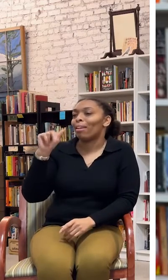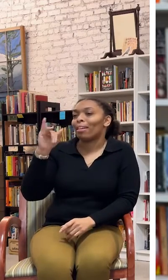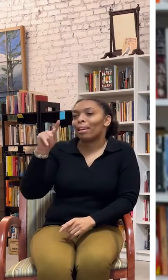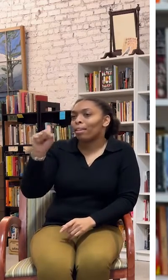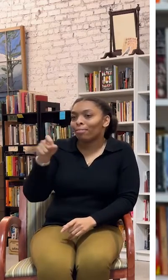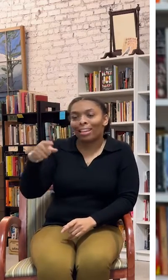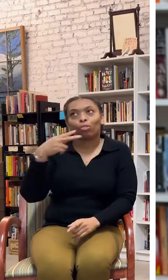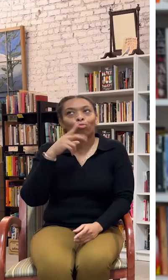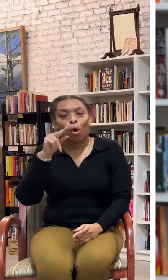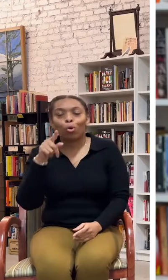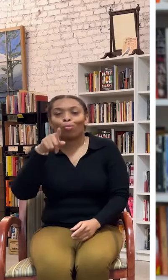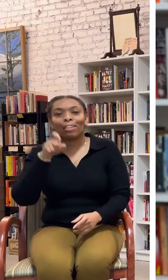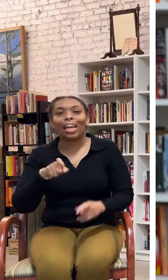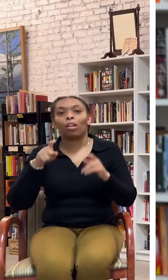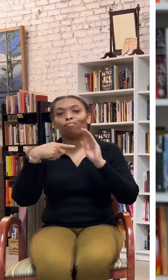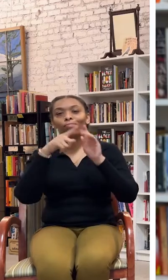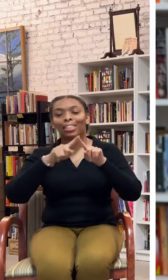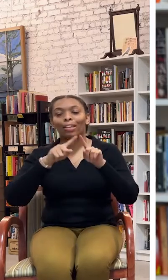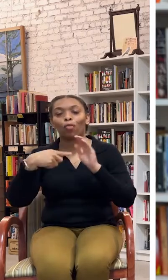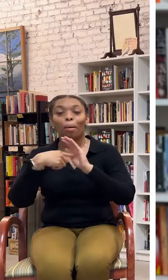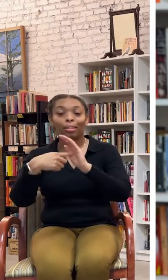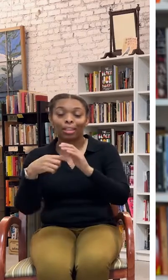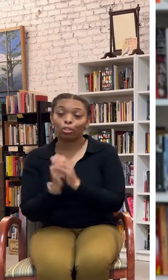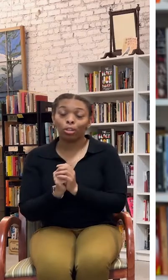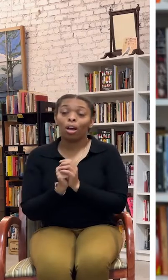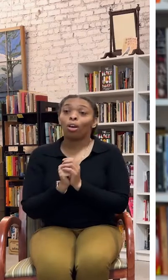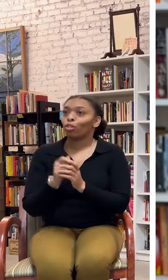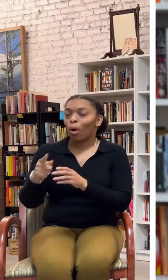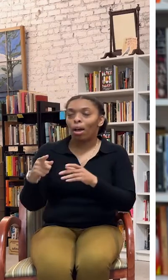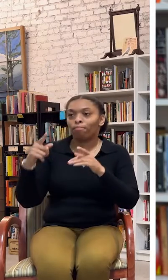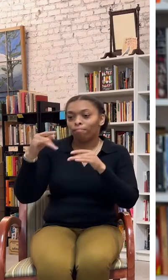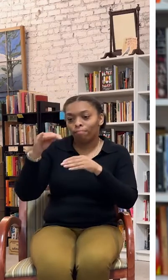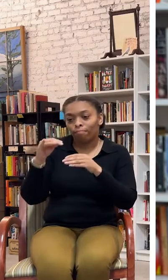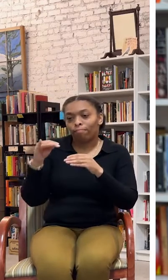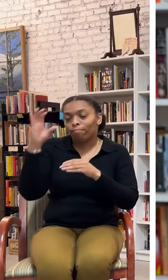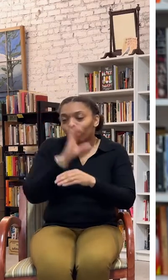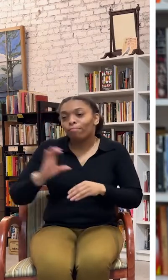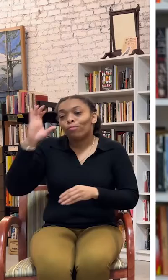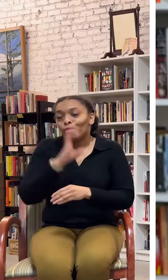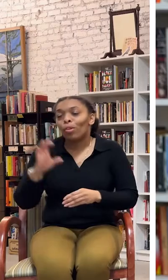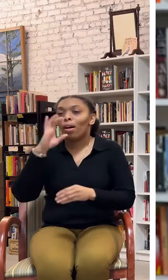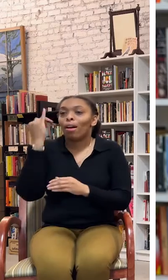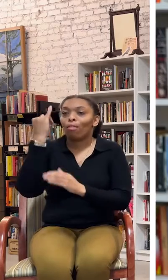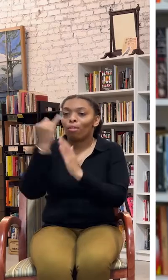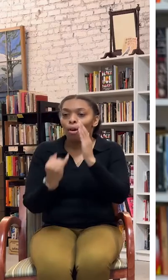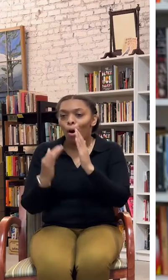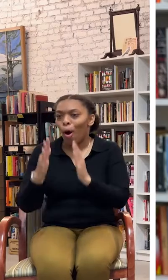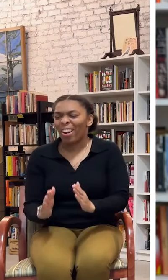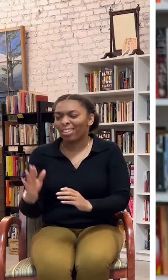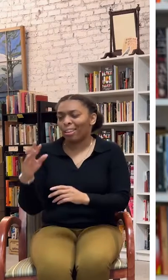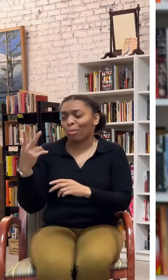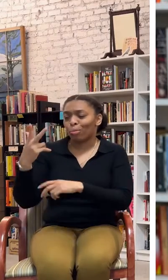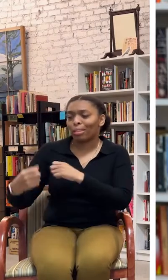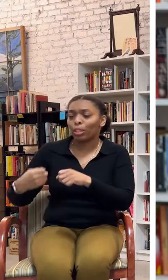all kinds of representations. And because of her push, I spent almost 3 years finding artists from all over the world. There's 50 plus artists